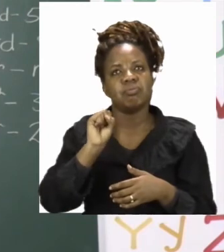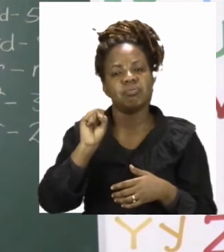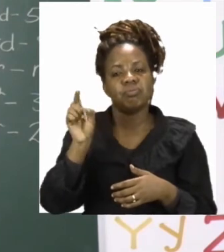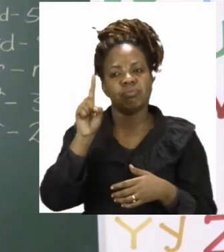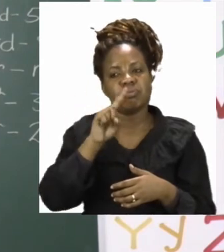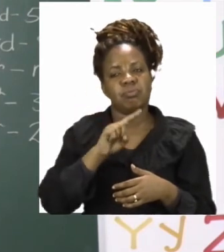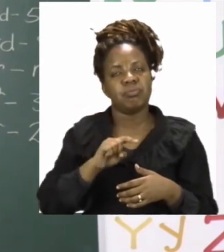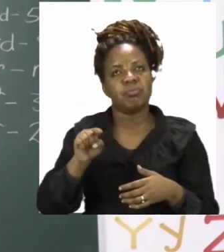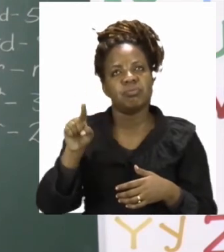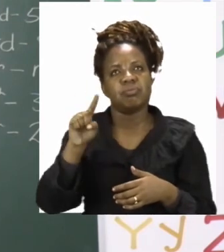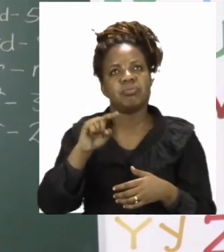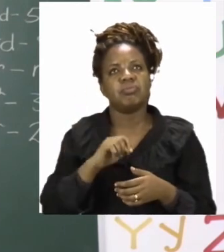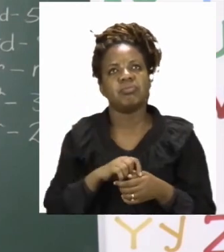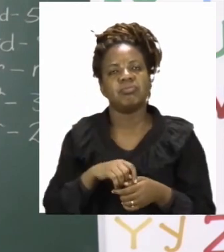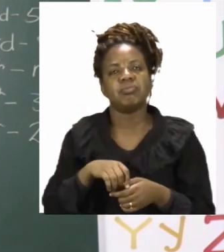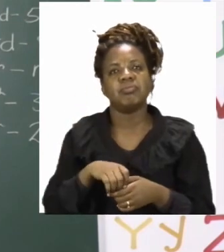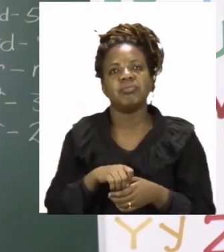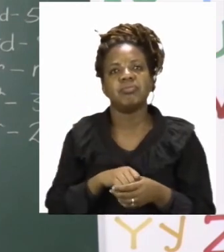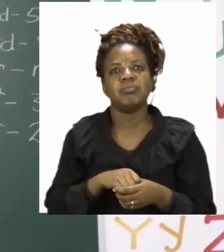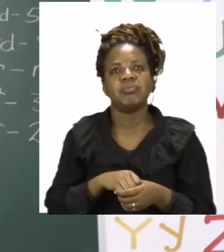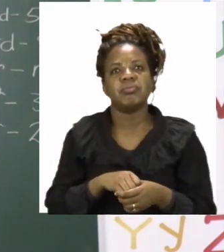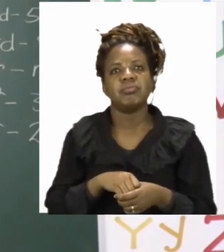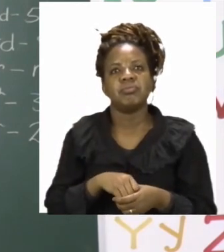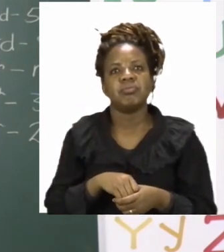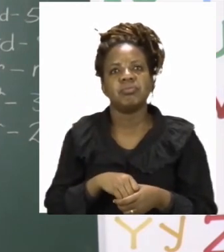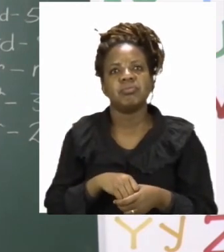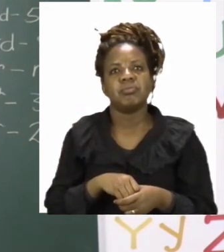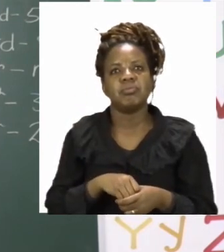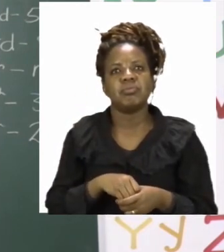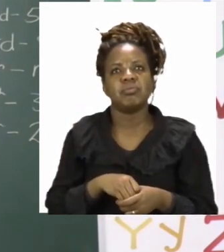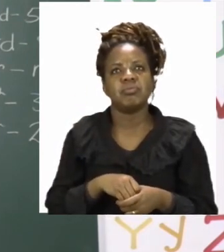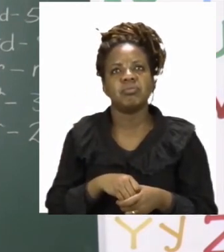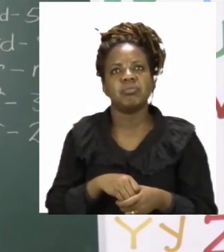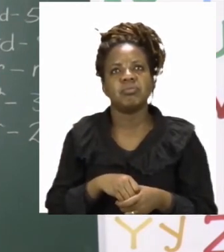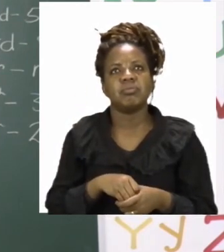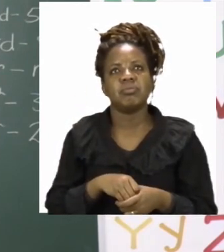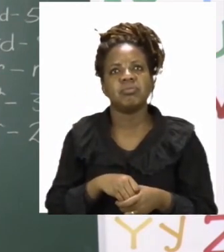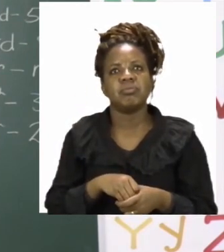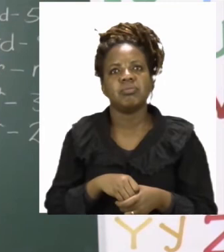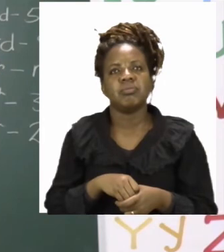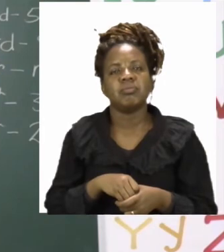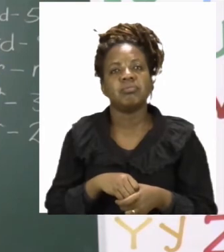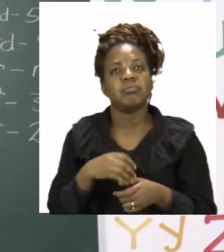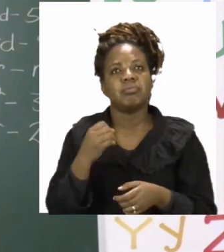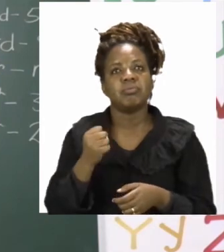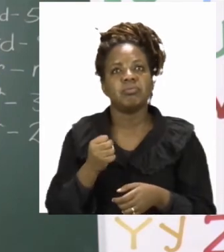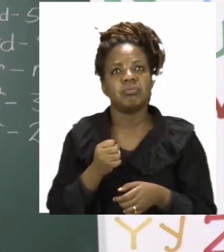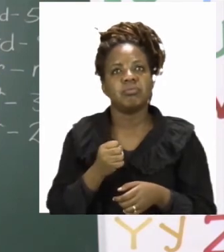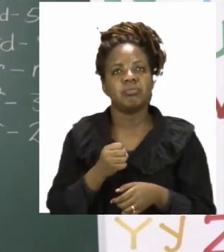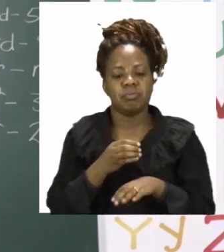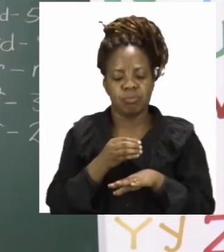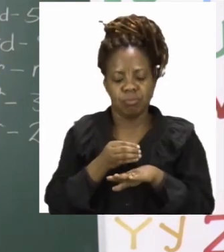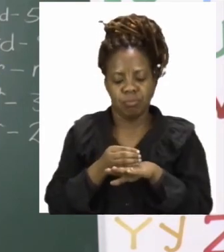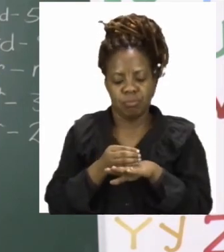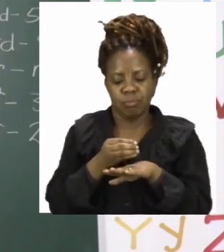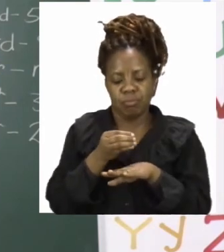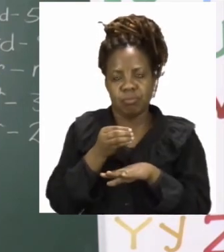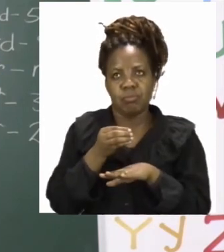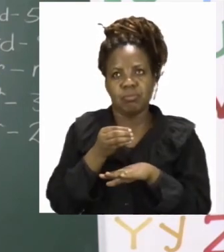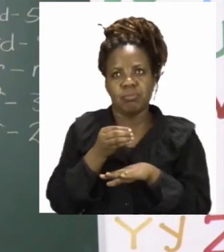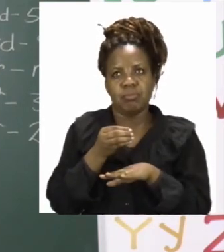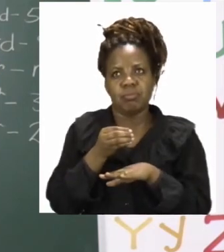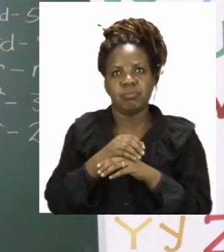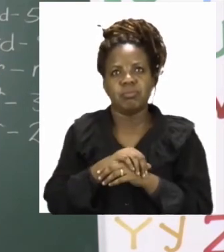please circle the word less. And then I have a glass. I'm